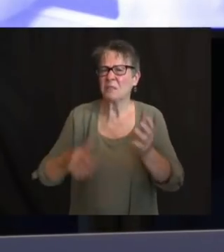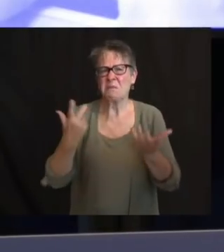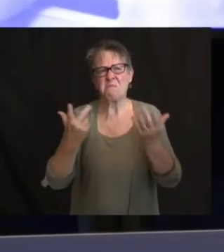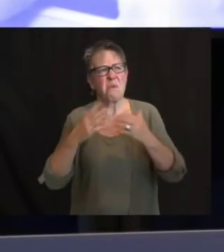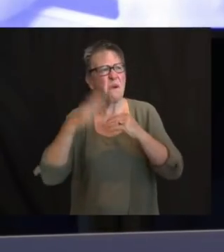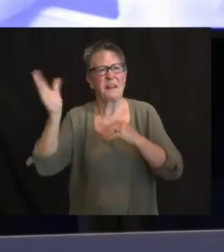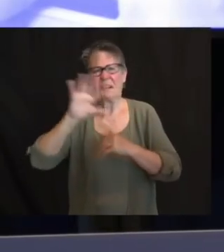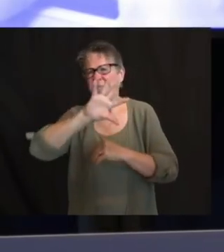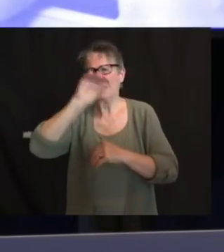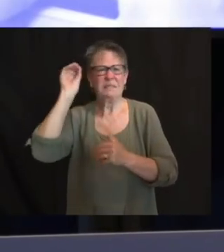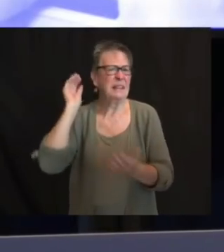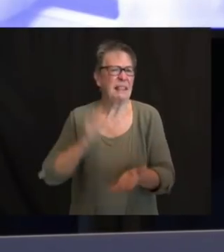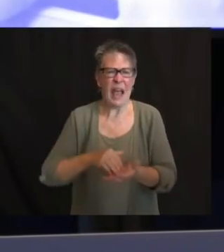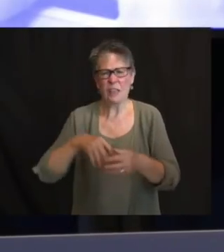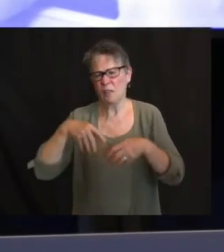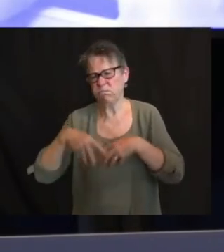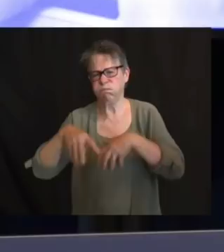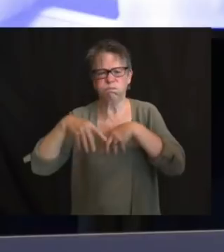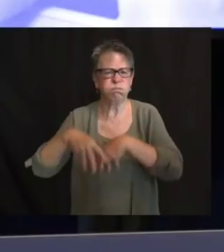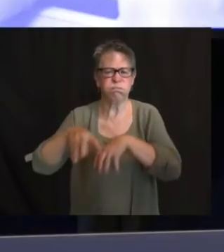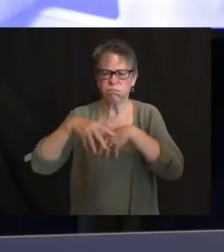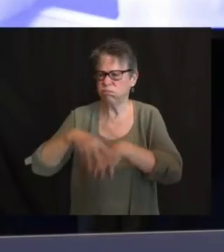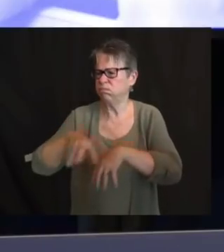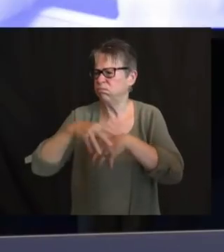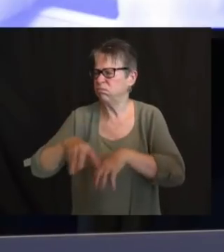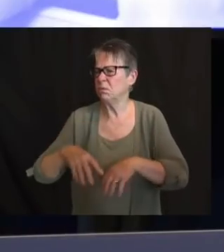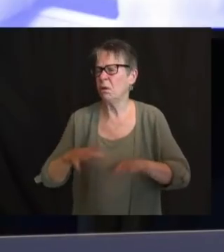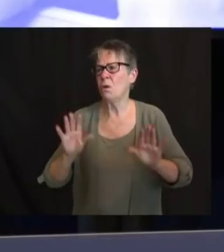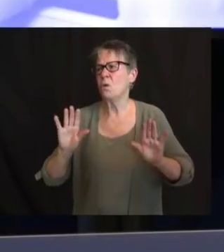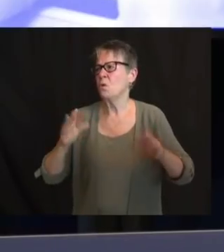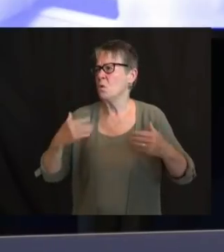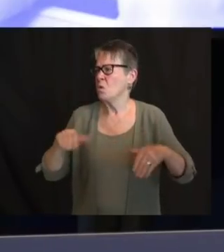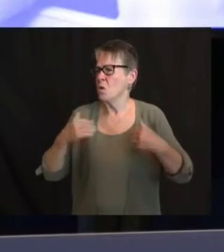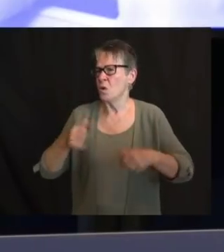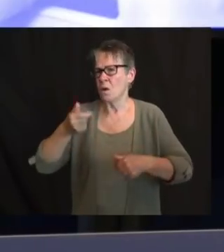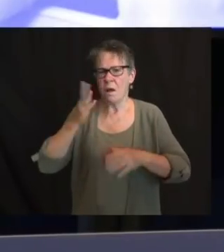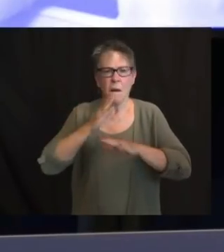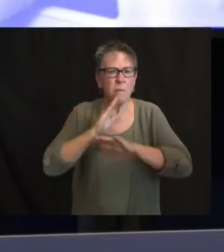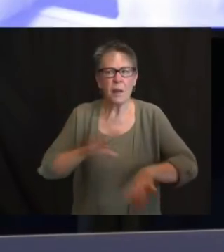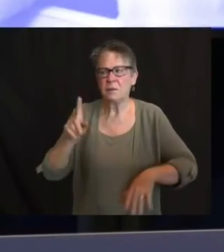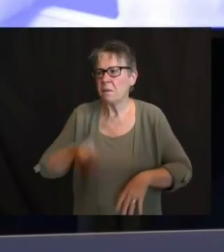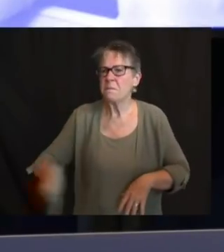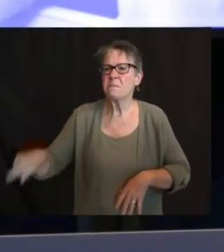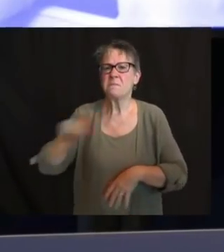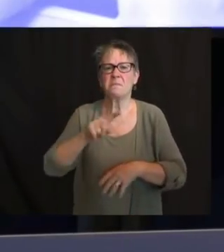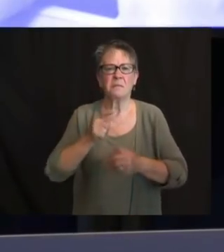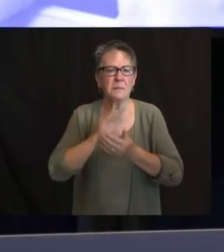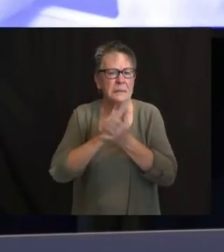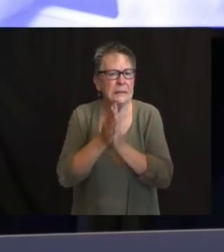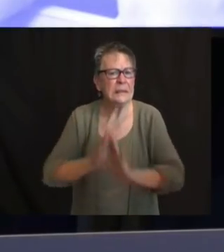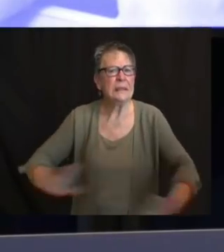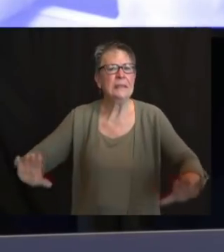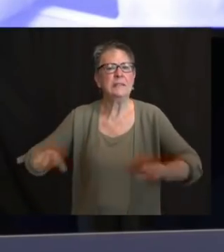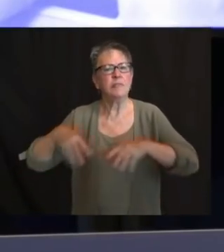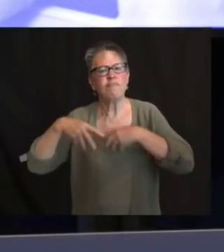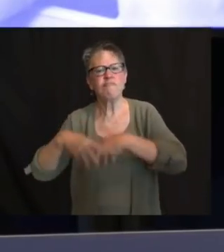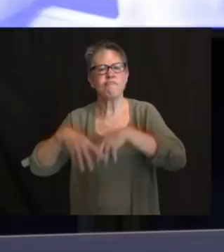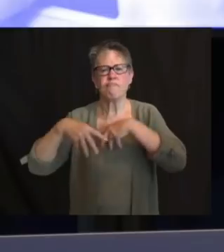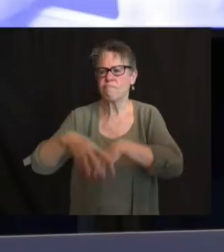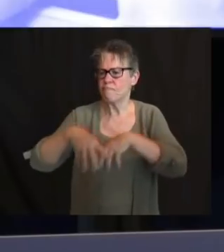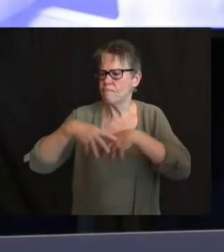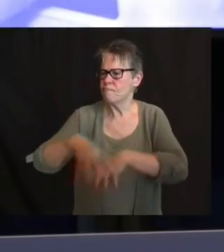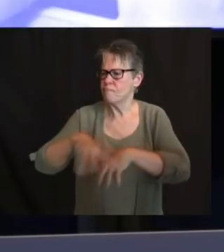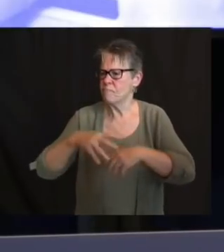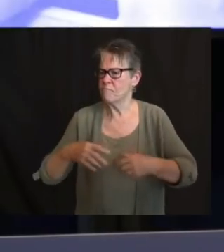peaceful process to protest the murder of George Floyd. So again, another source of pride for us. And I'll just